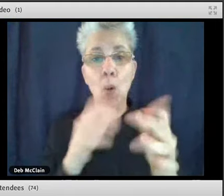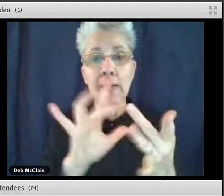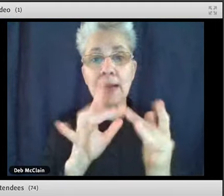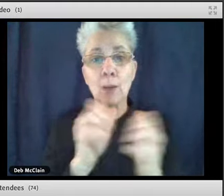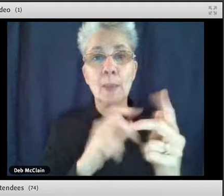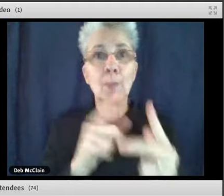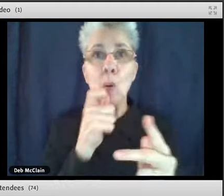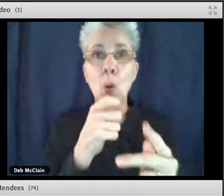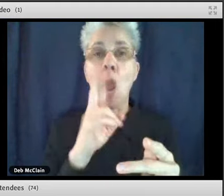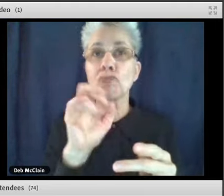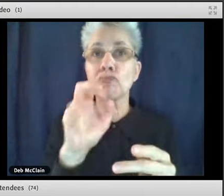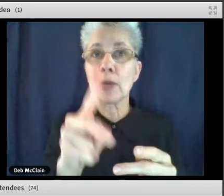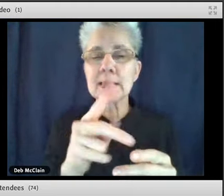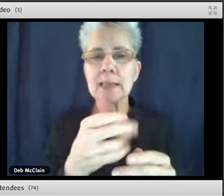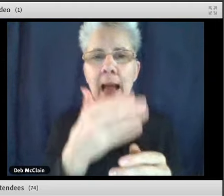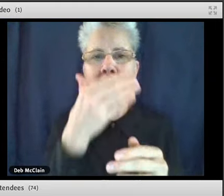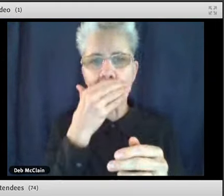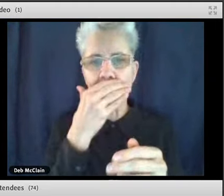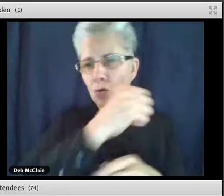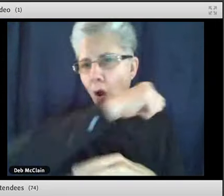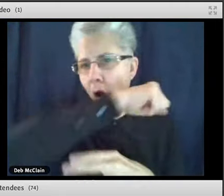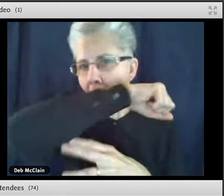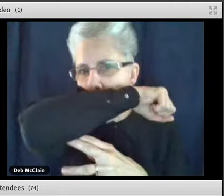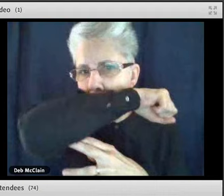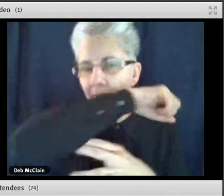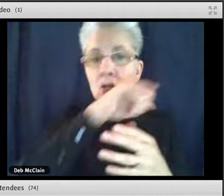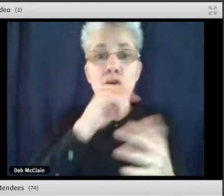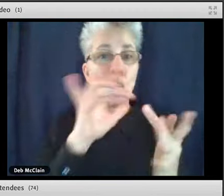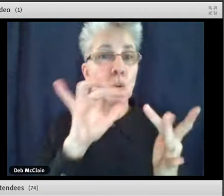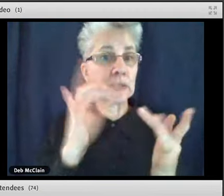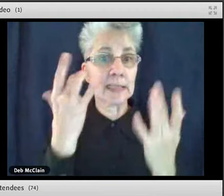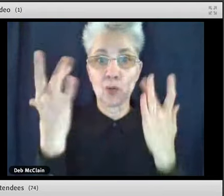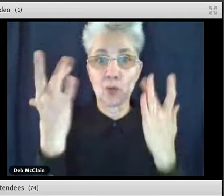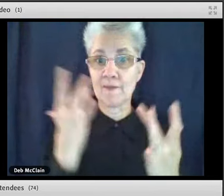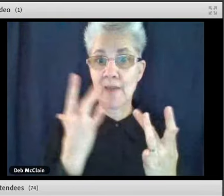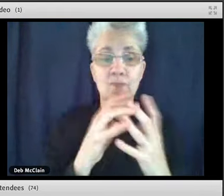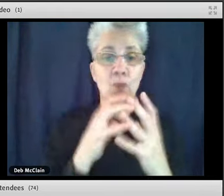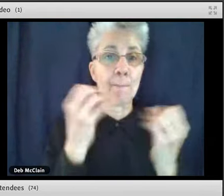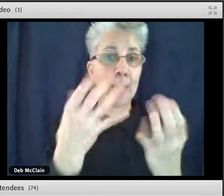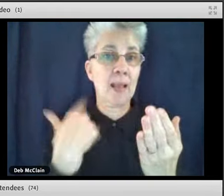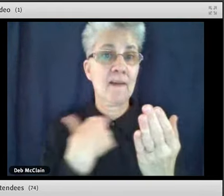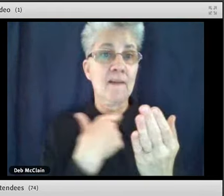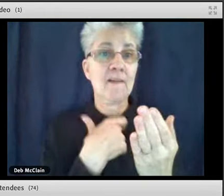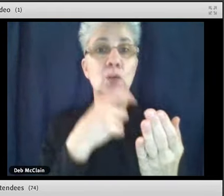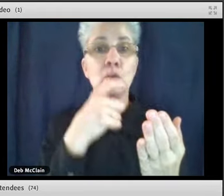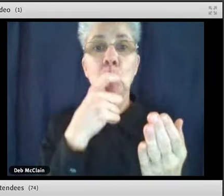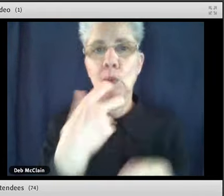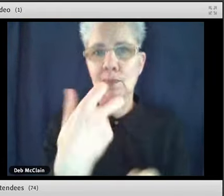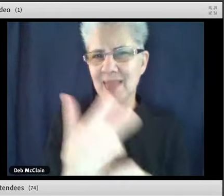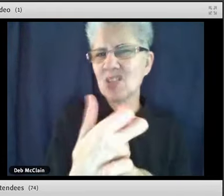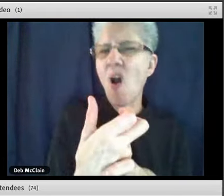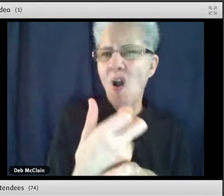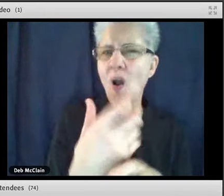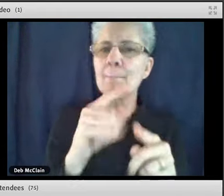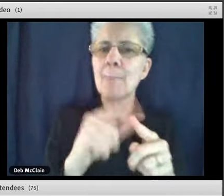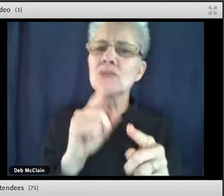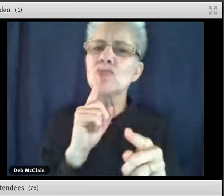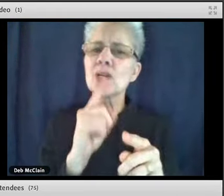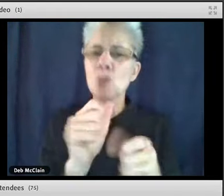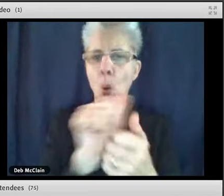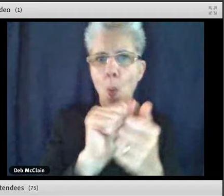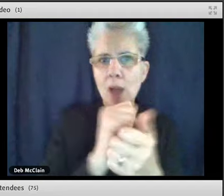risk. Cover your cough. Um, don't touch your face. For a lot of us that's hard. But just